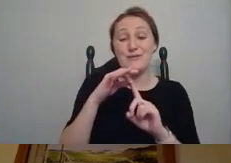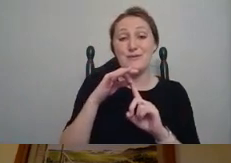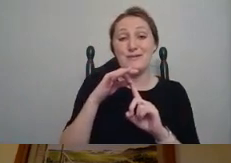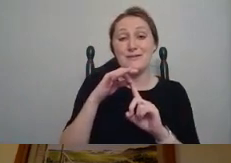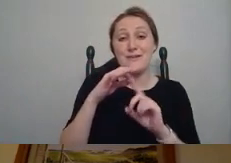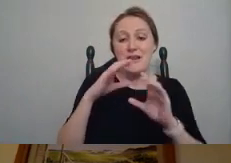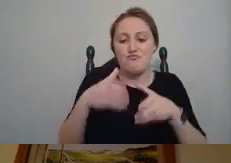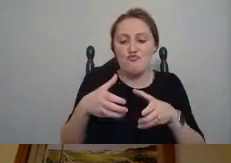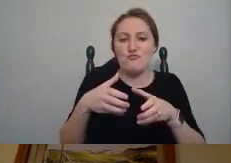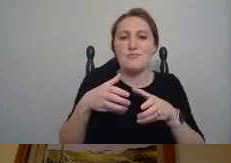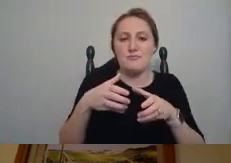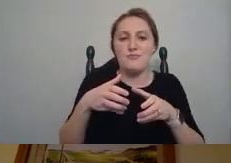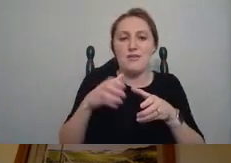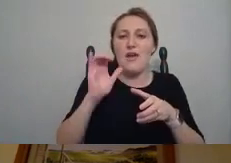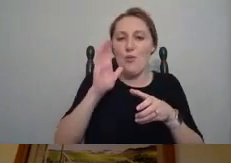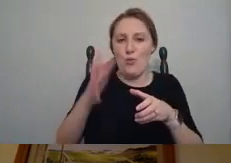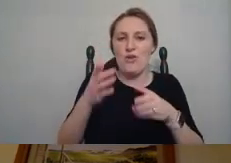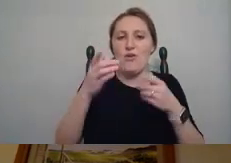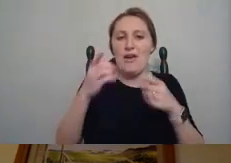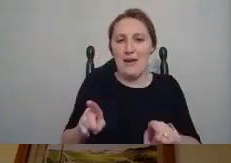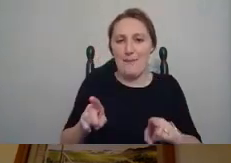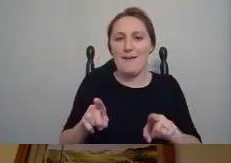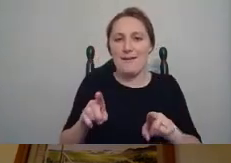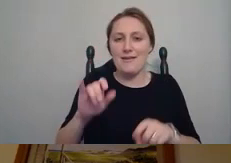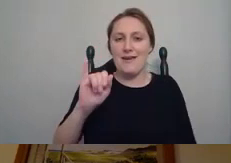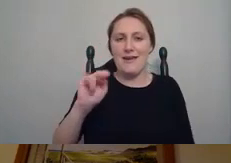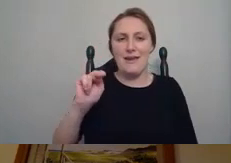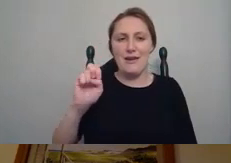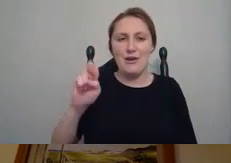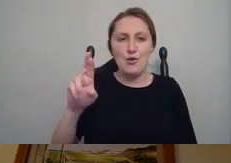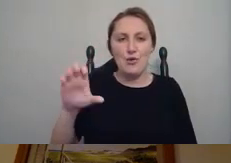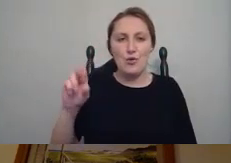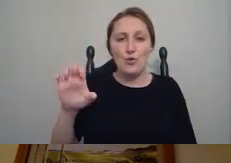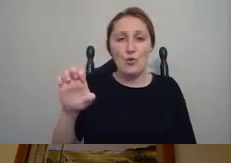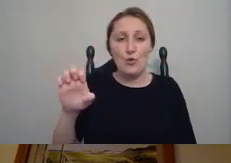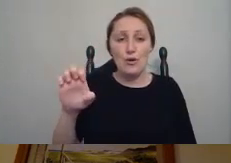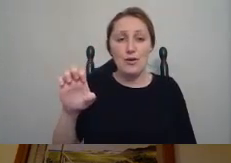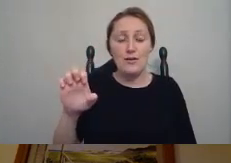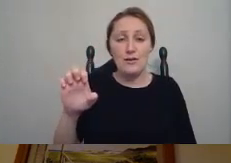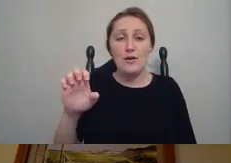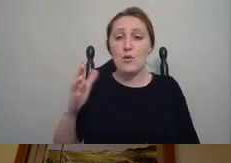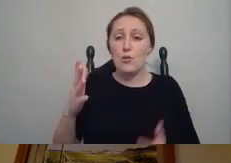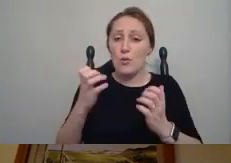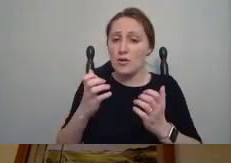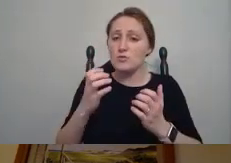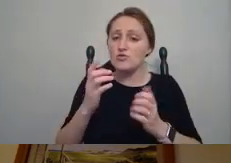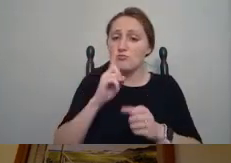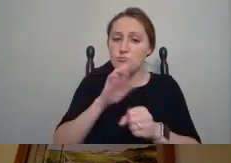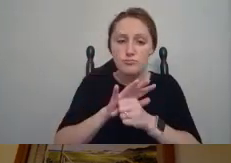happen. Okay, we're gonna make sure that every kid has access to live and